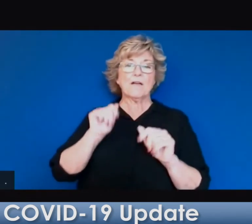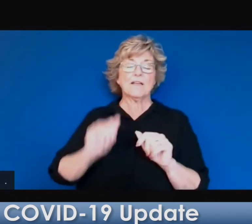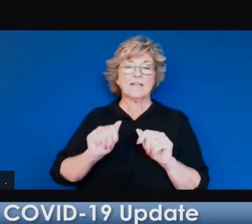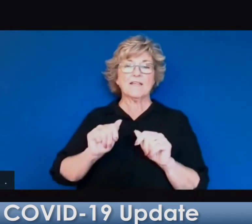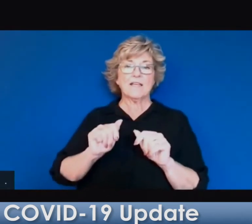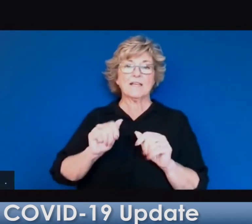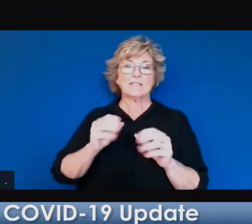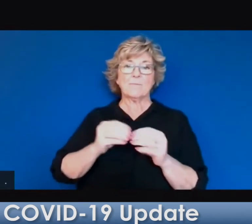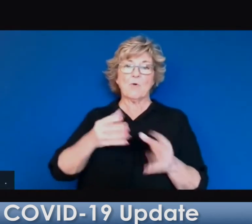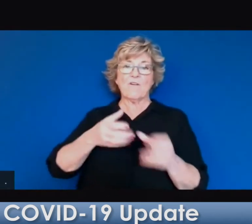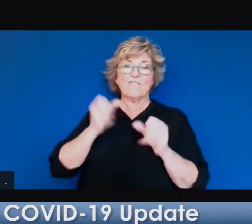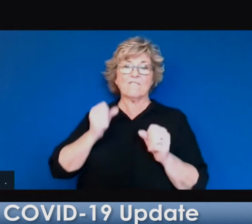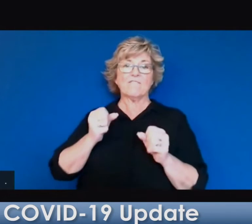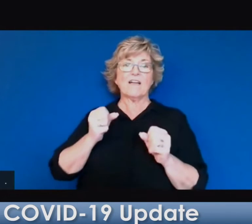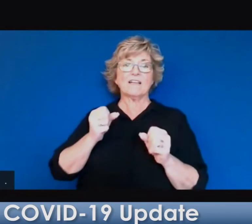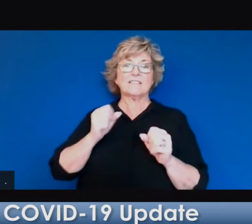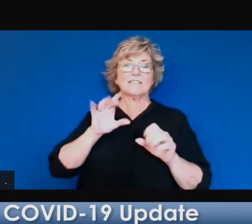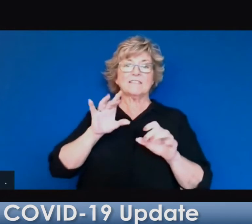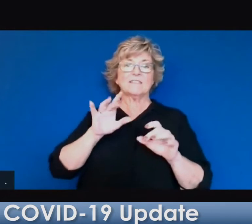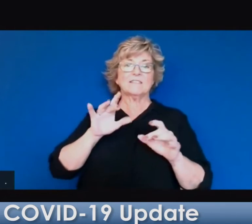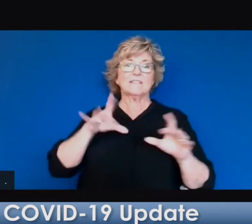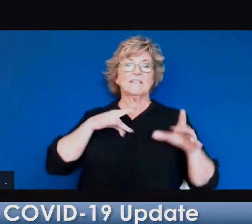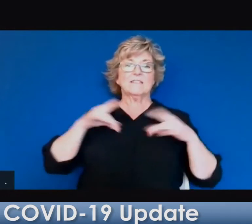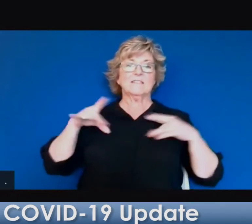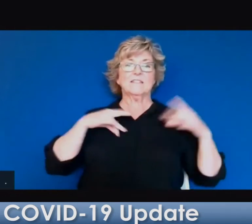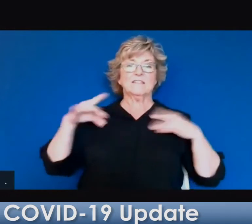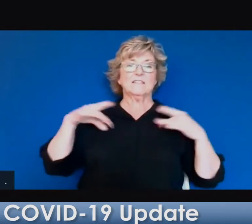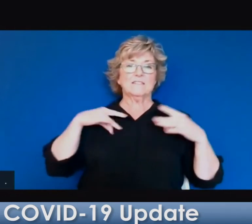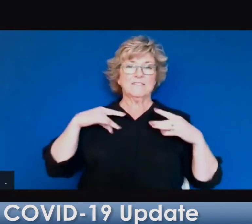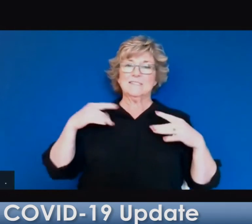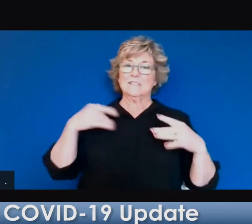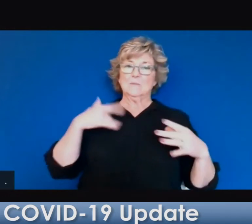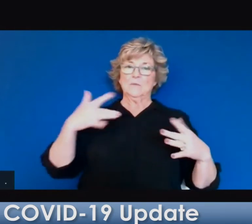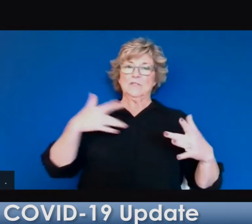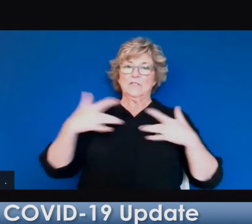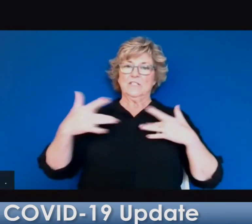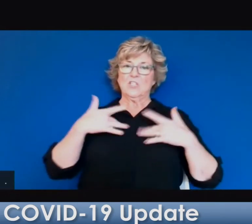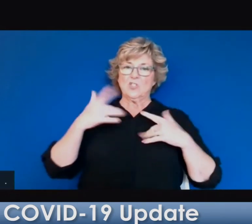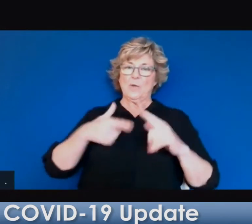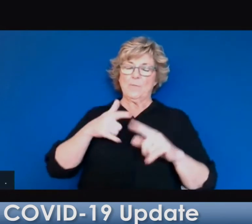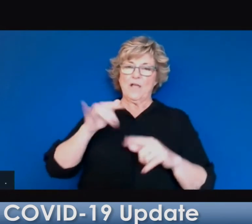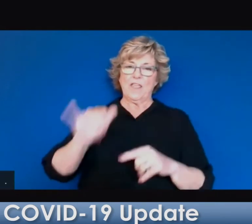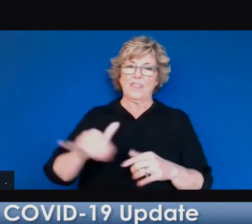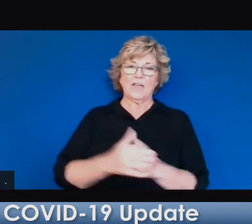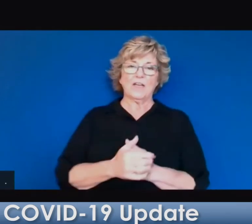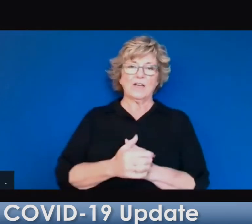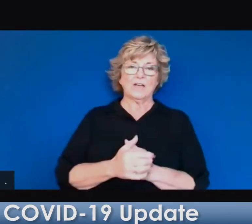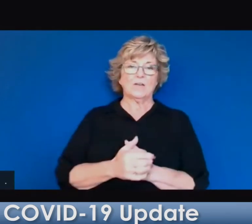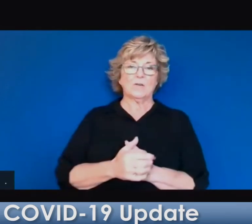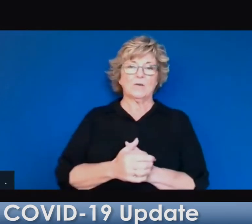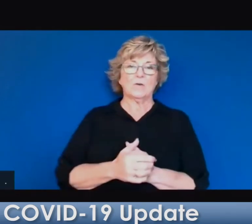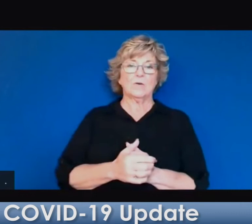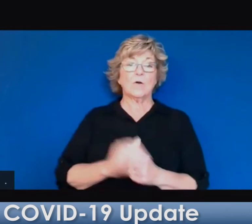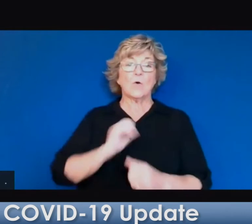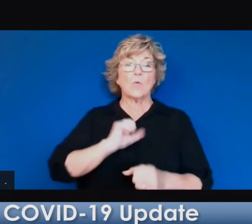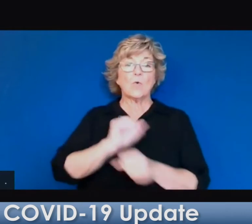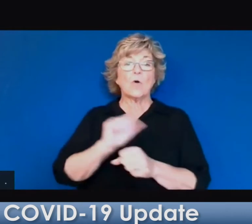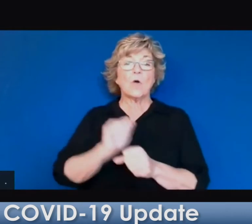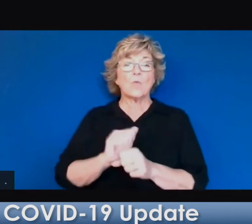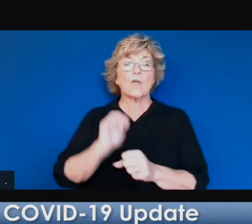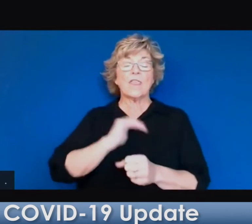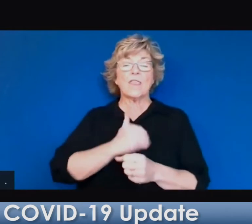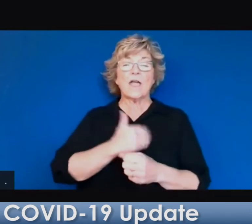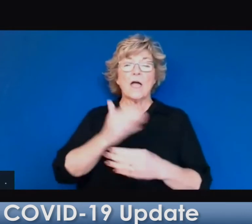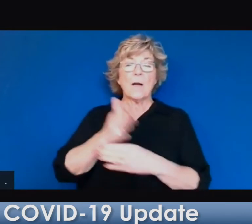it seems, is what we are worried about. So because of this, we're of course working with our partners across